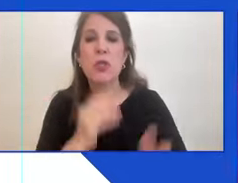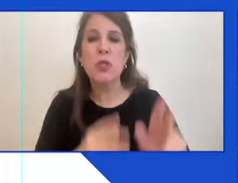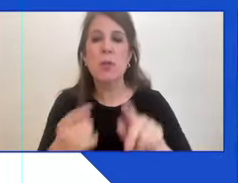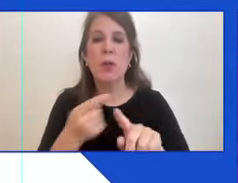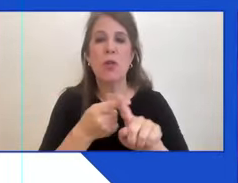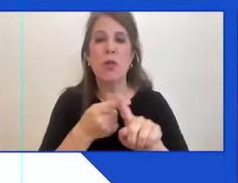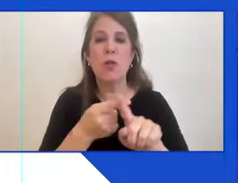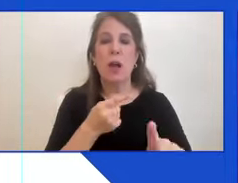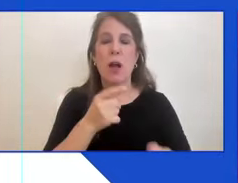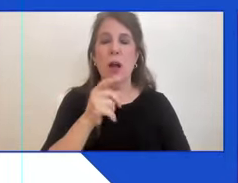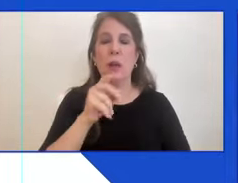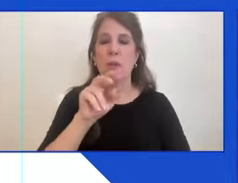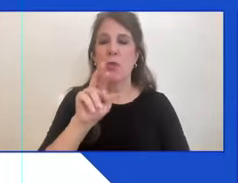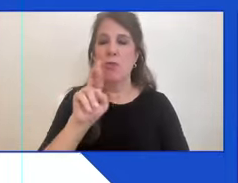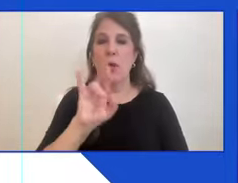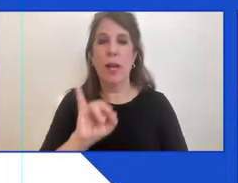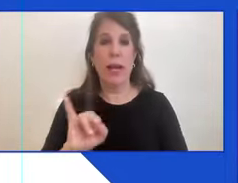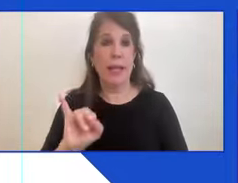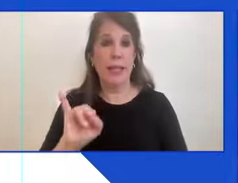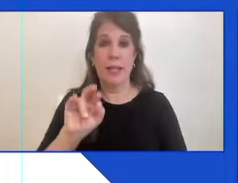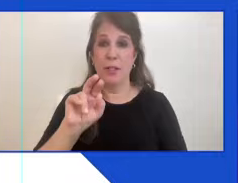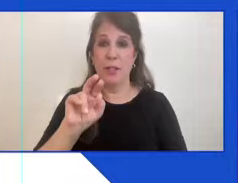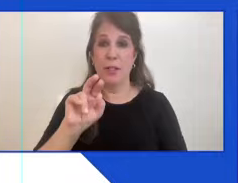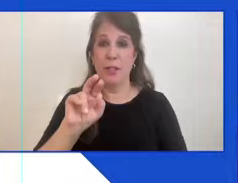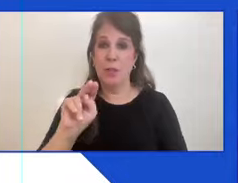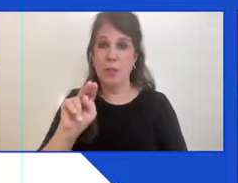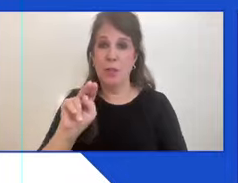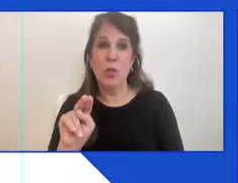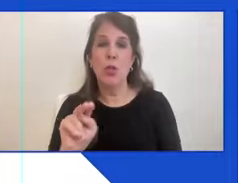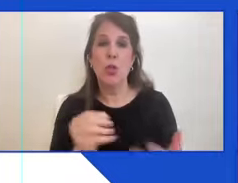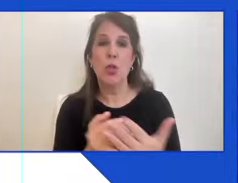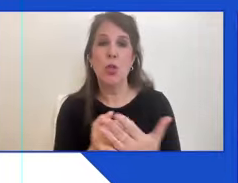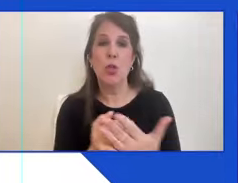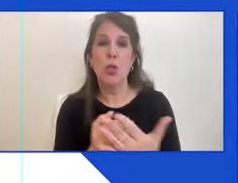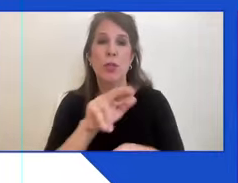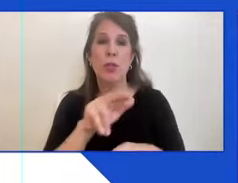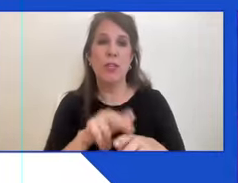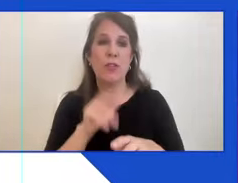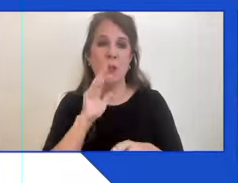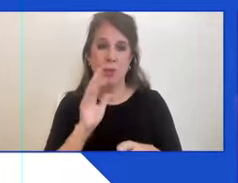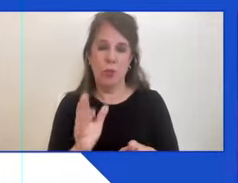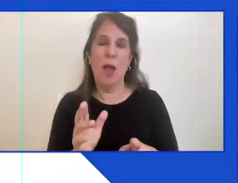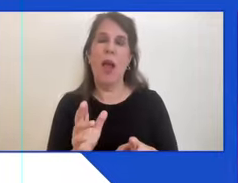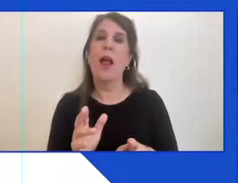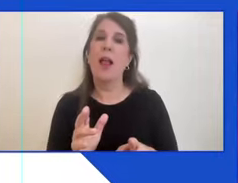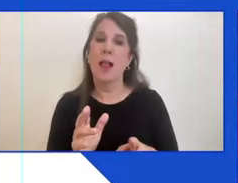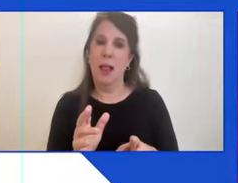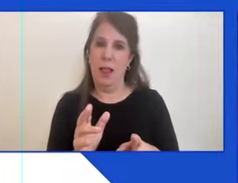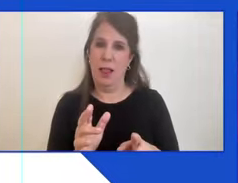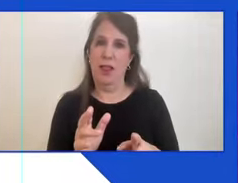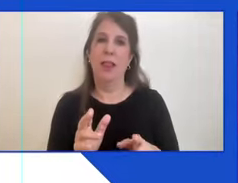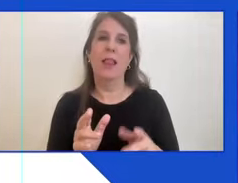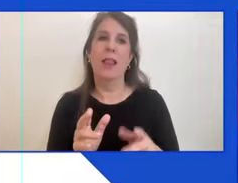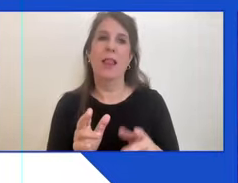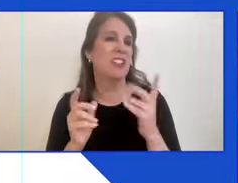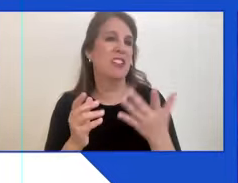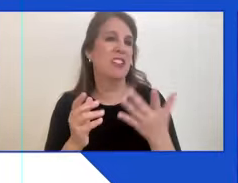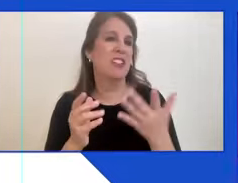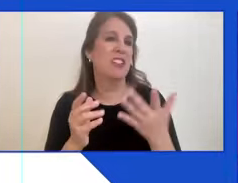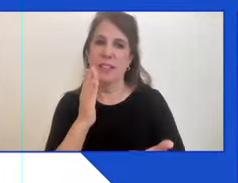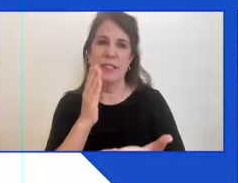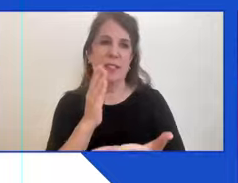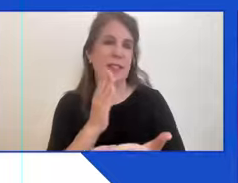new nation would give bigotry no sanction and persecution no